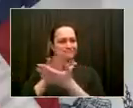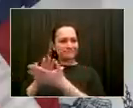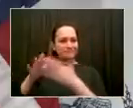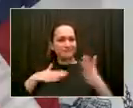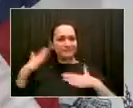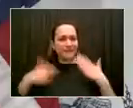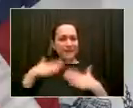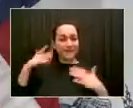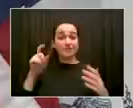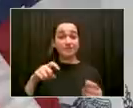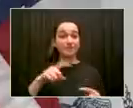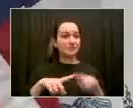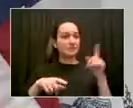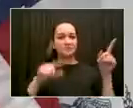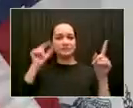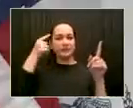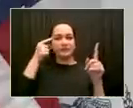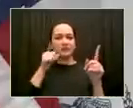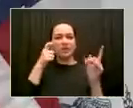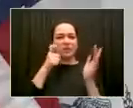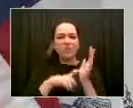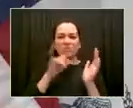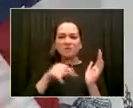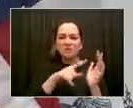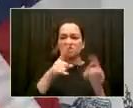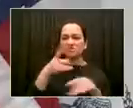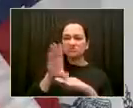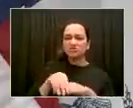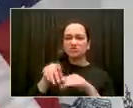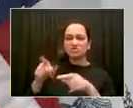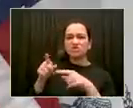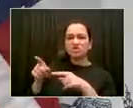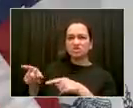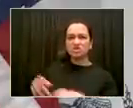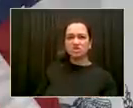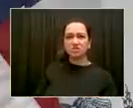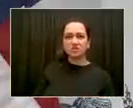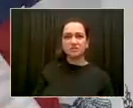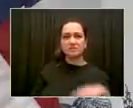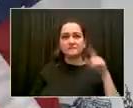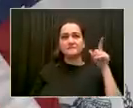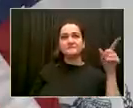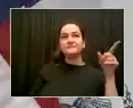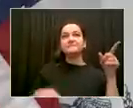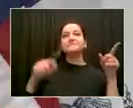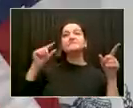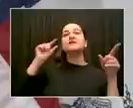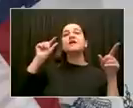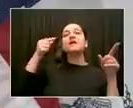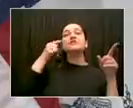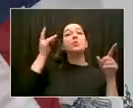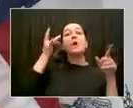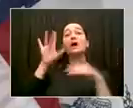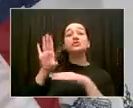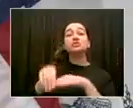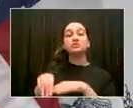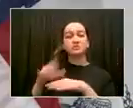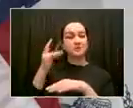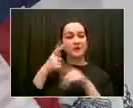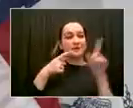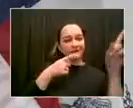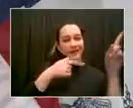cover-up of the facts with the nursing homes. He doesn't want to speak to the families who lost their loved ones. He doesn't want to speak about the 3 women who have accused him of sexual